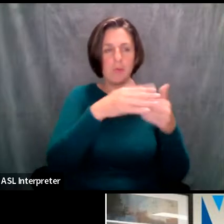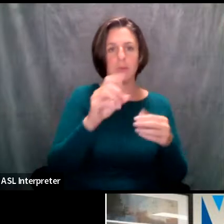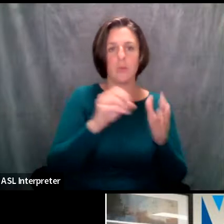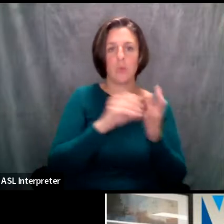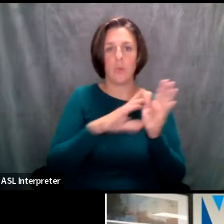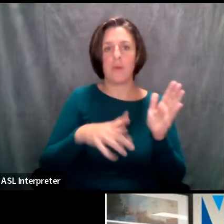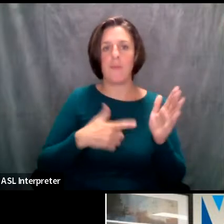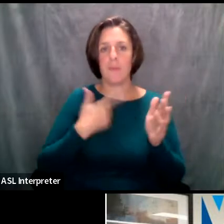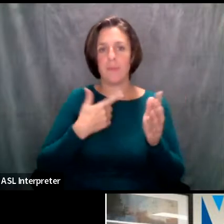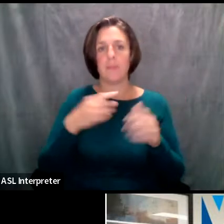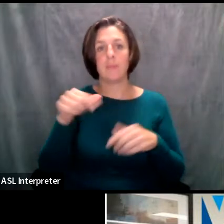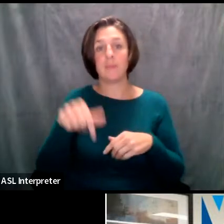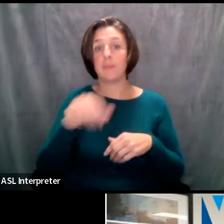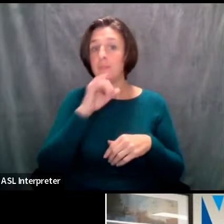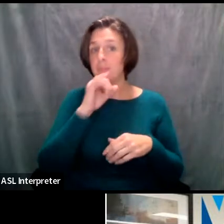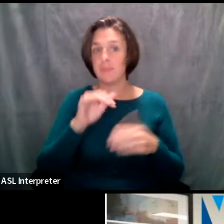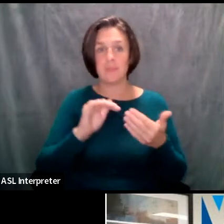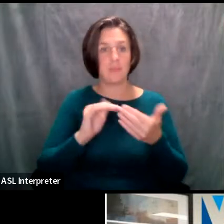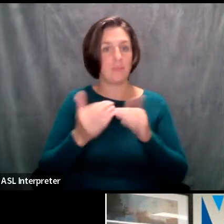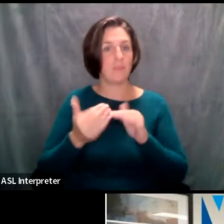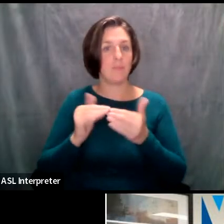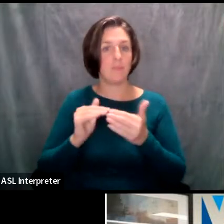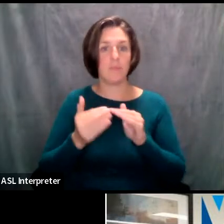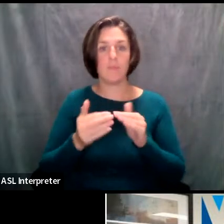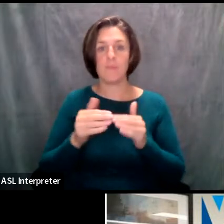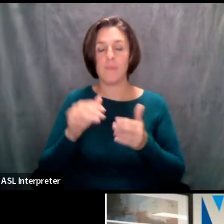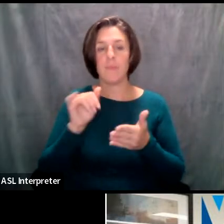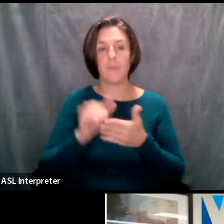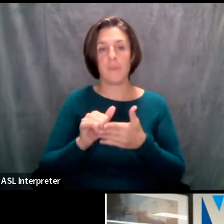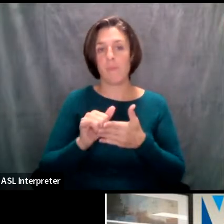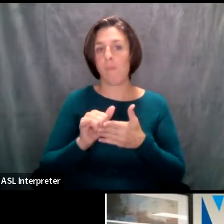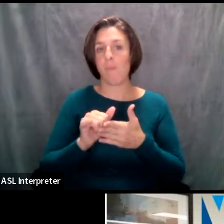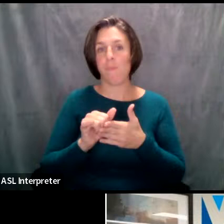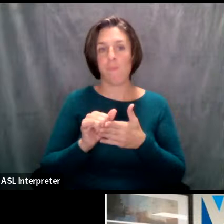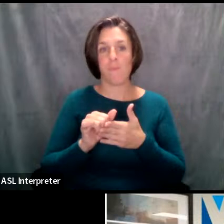is a community that I think